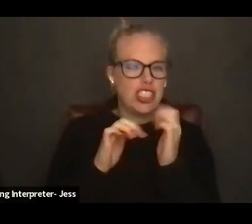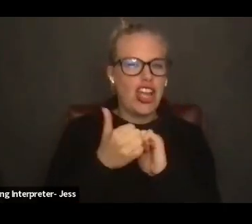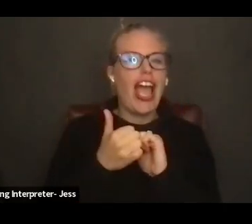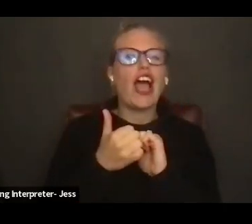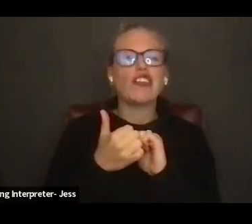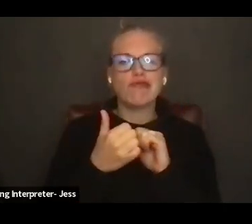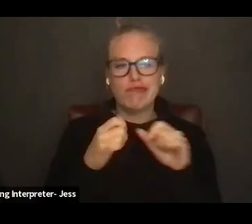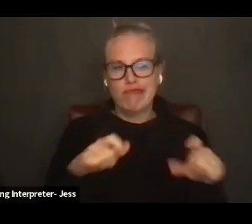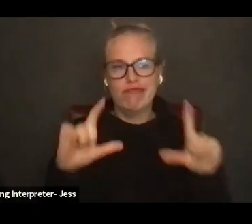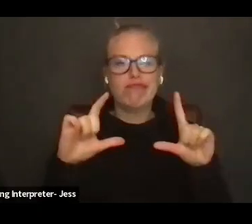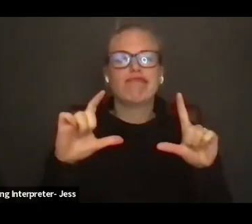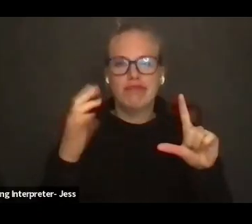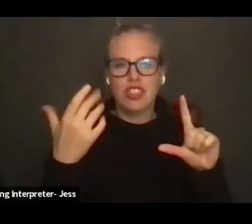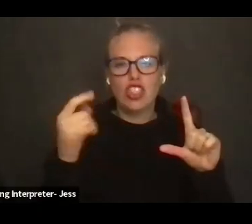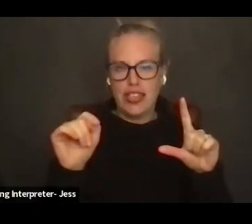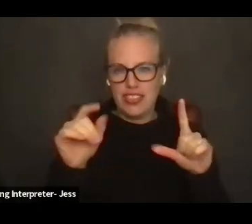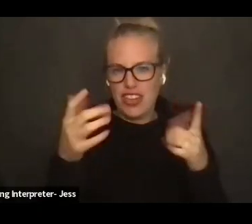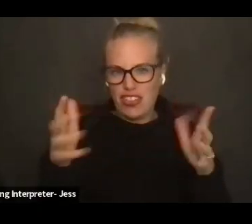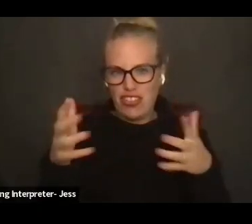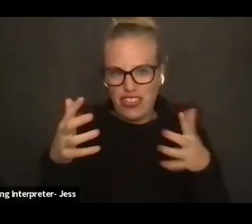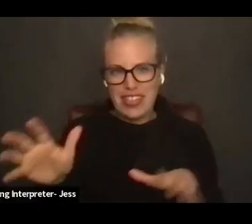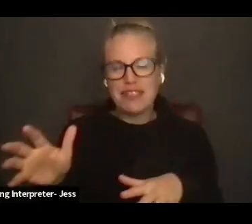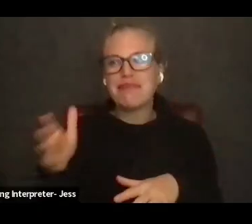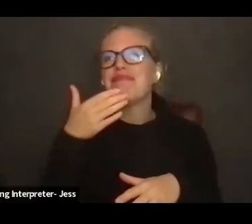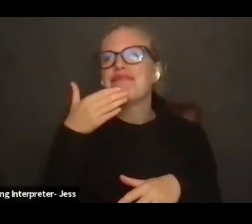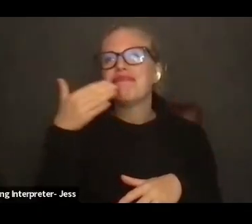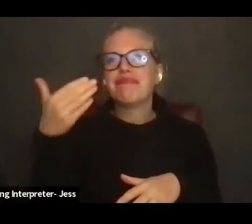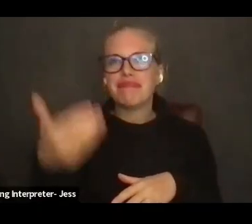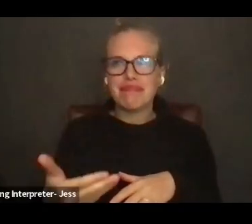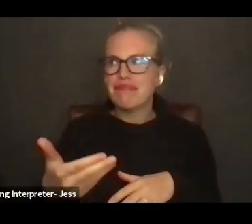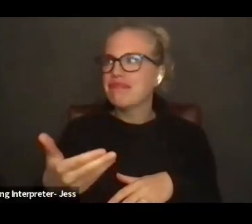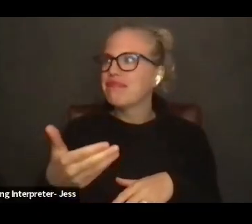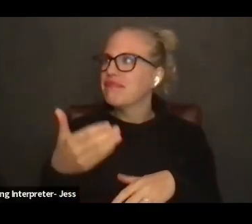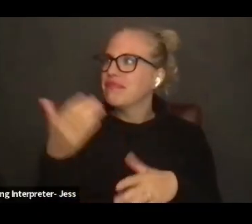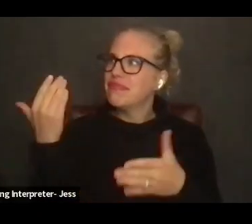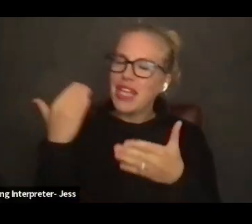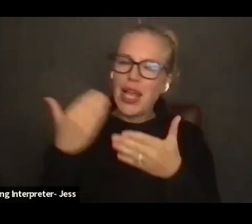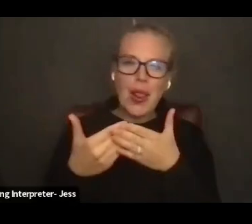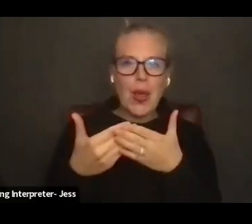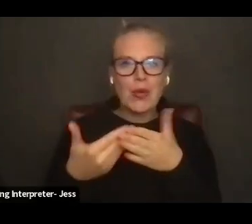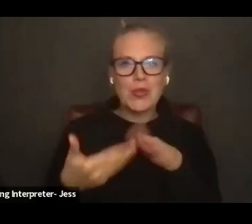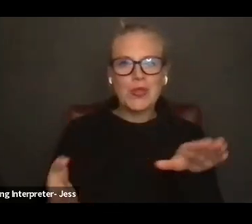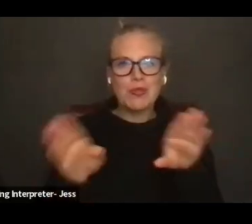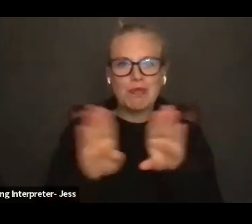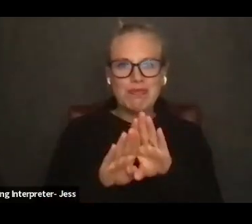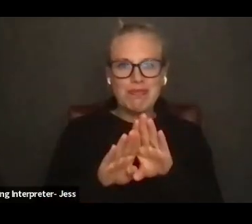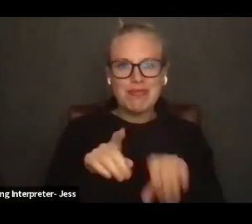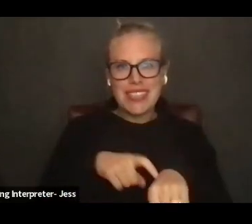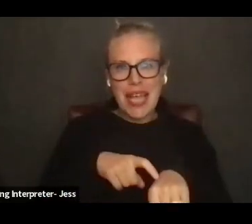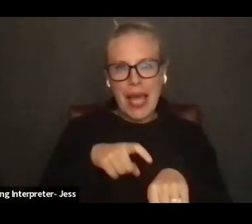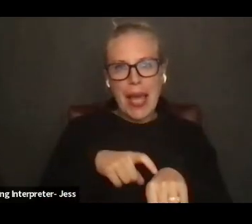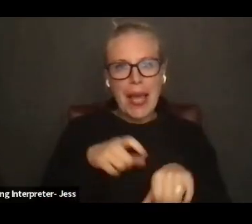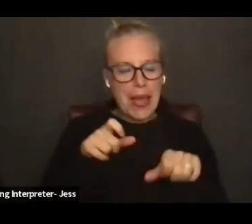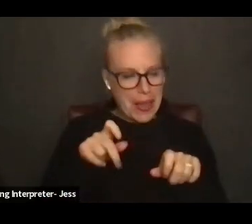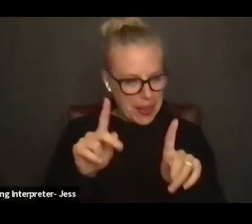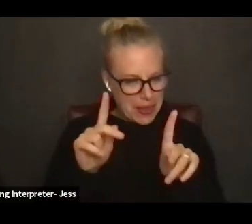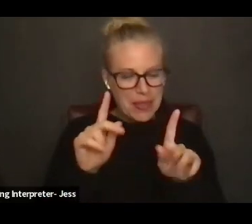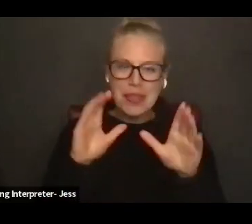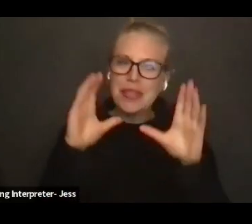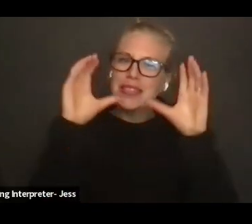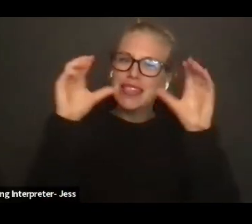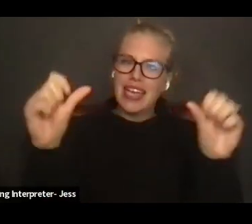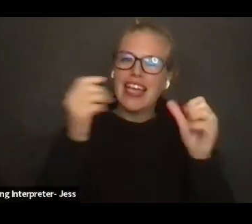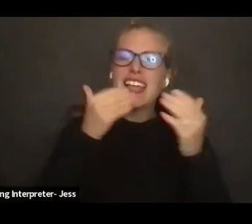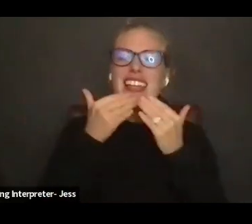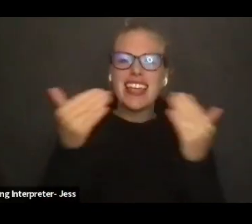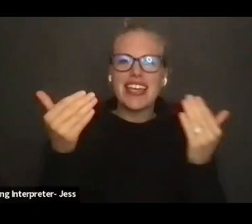those in the chat as well. So it is close to time to end, so we will let everybody head out. Thank you